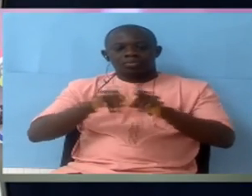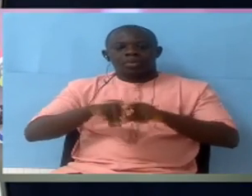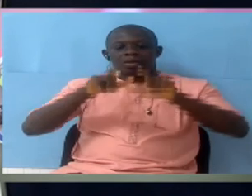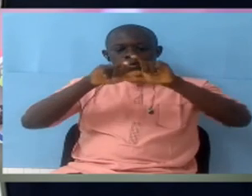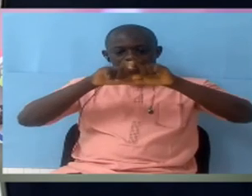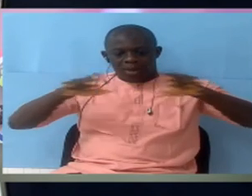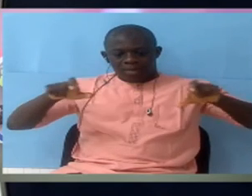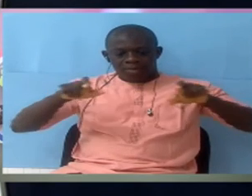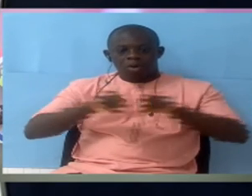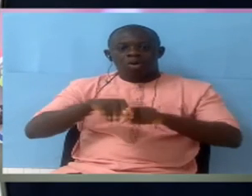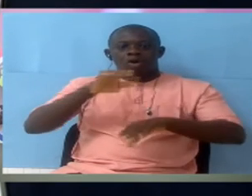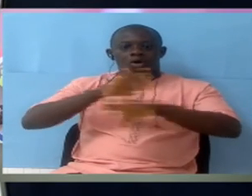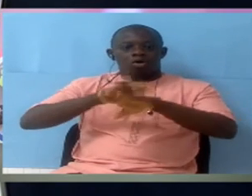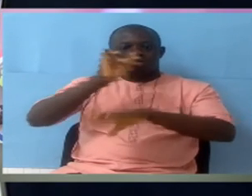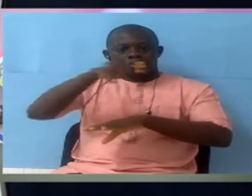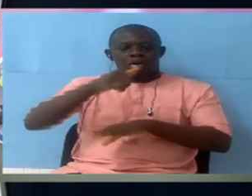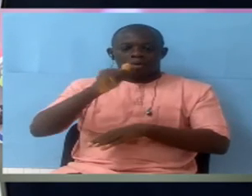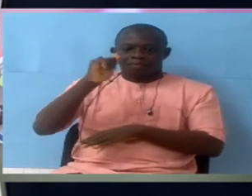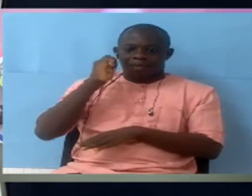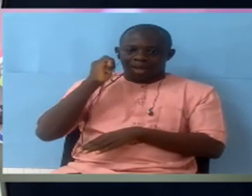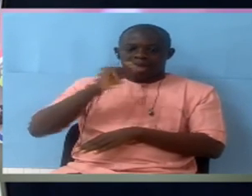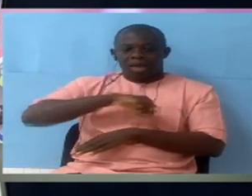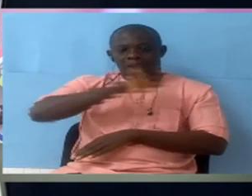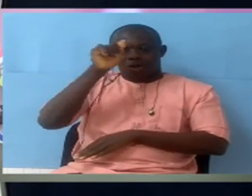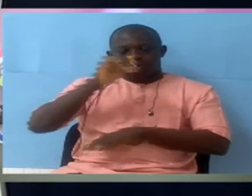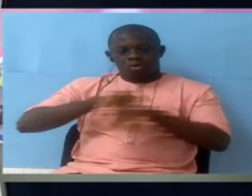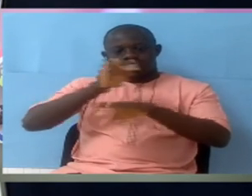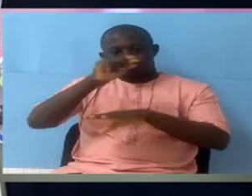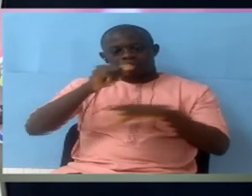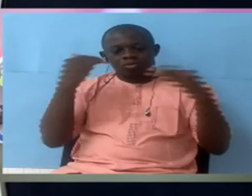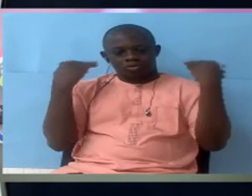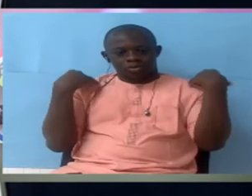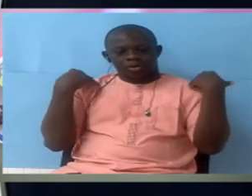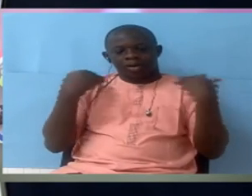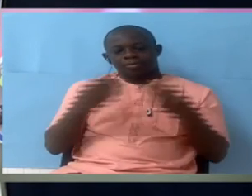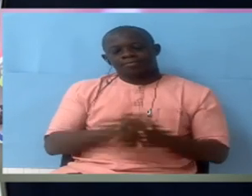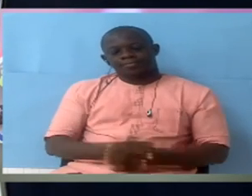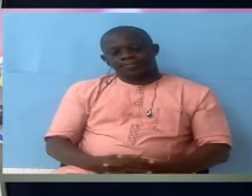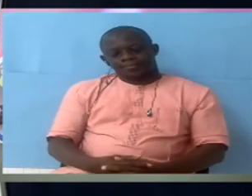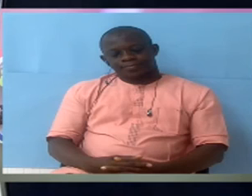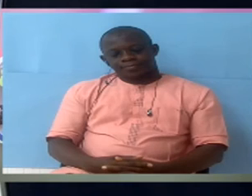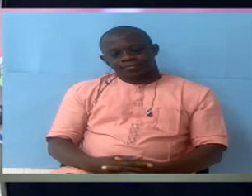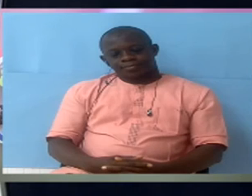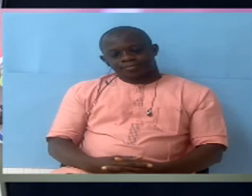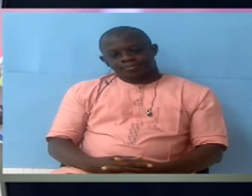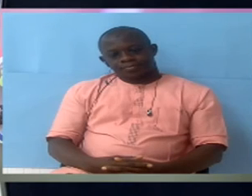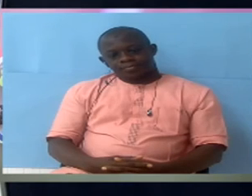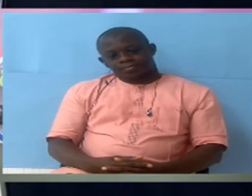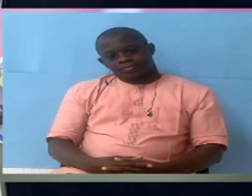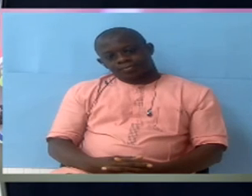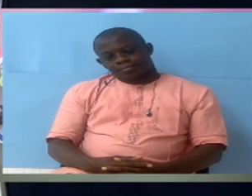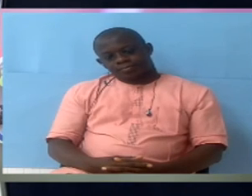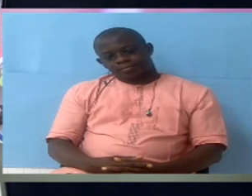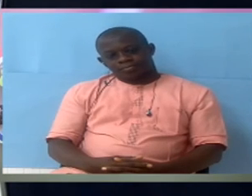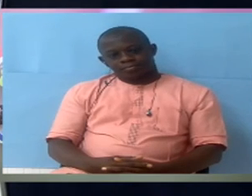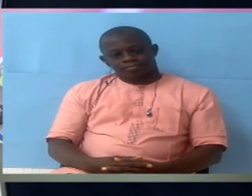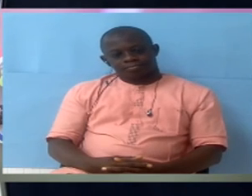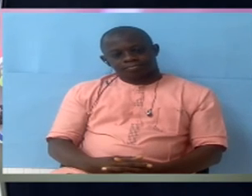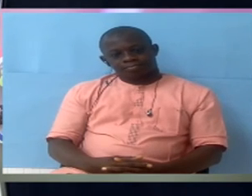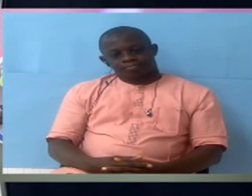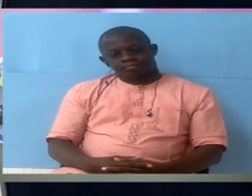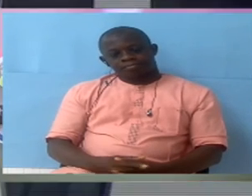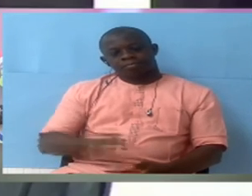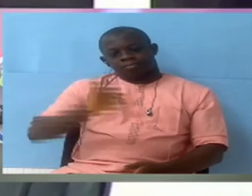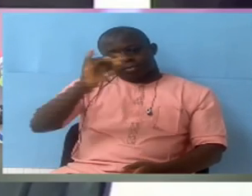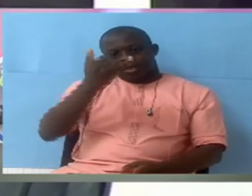back. Fekk ñeneen ñang la door ak hose pipe ci sa gannaaw ak ci sa mbaga yi.